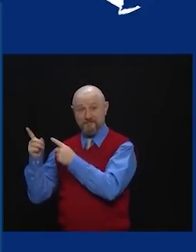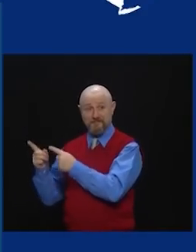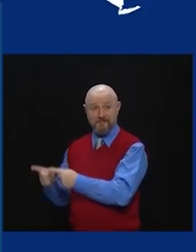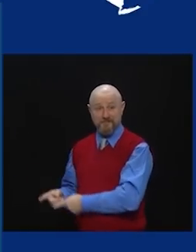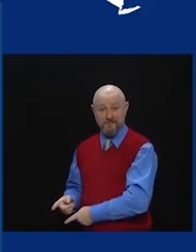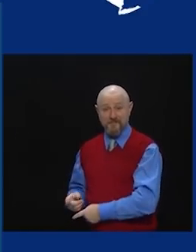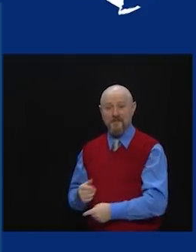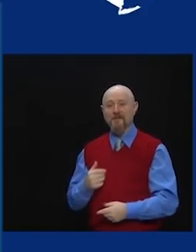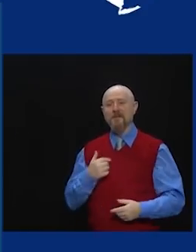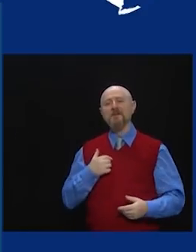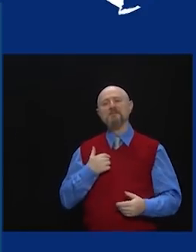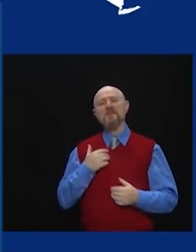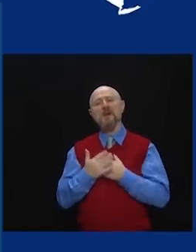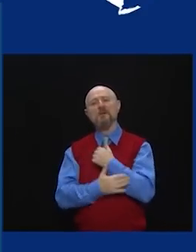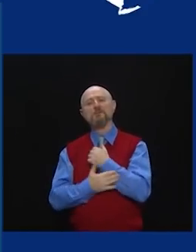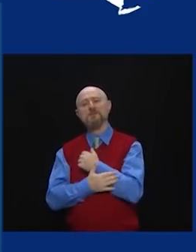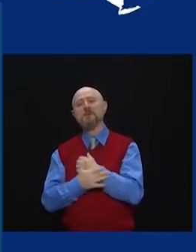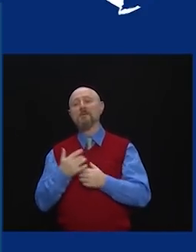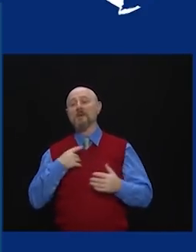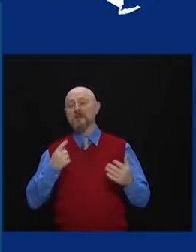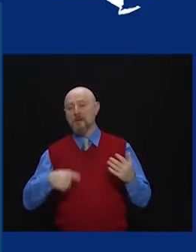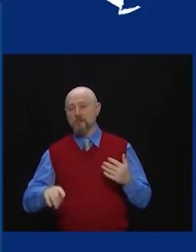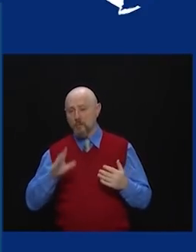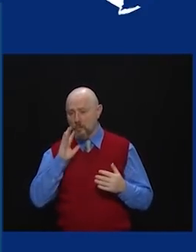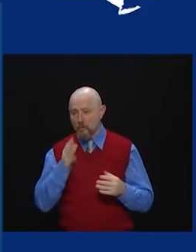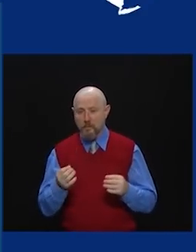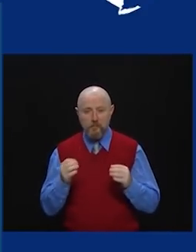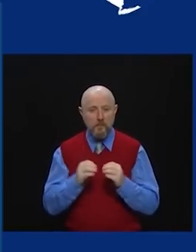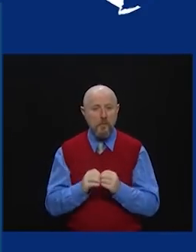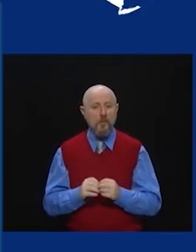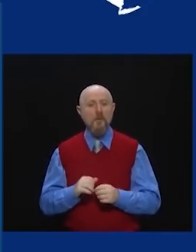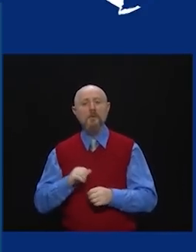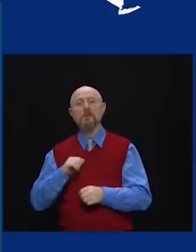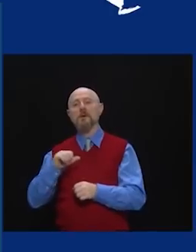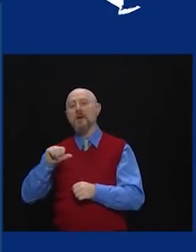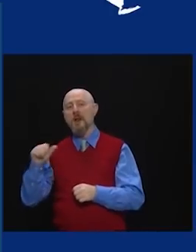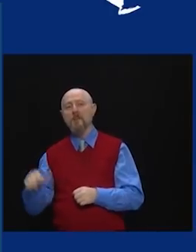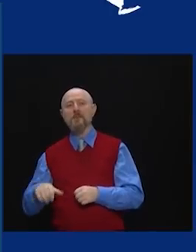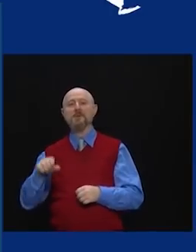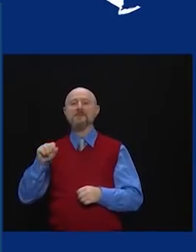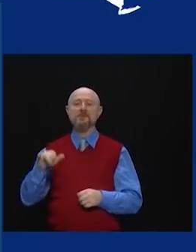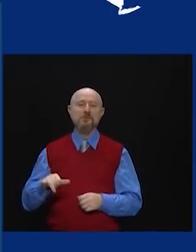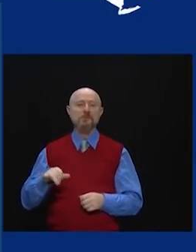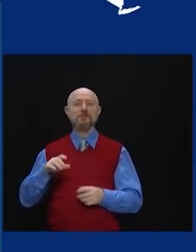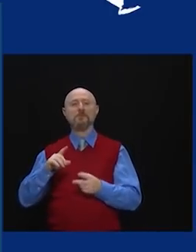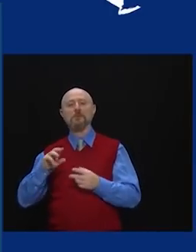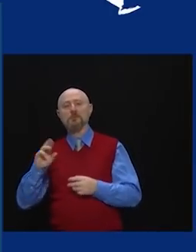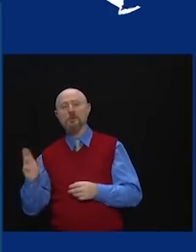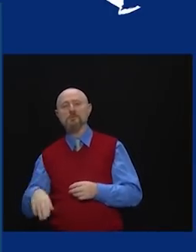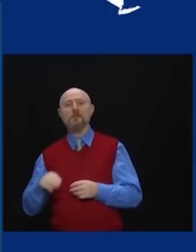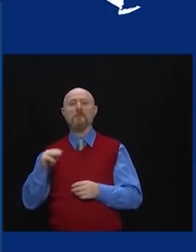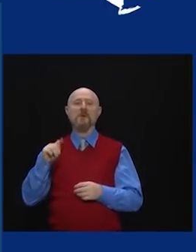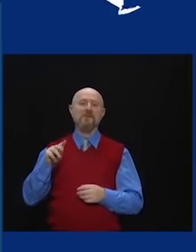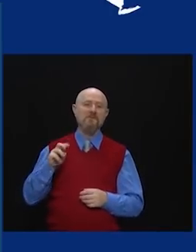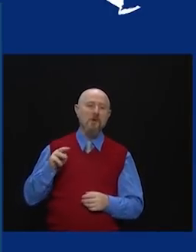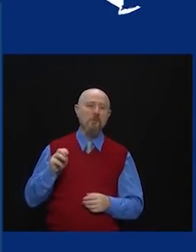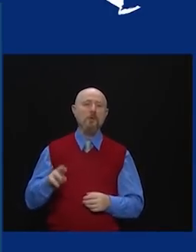Bronx, Queens, and next week, even more coming, Albany, Syracuse, Rochester, Mount Vernon, Stony Point, and Buffalo. So